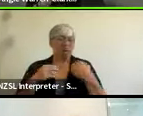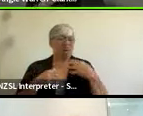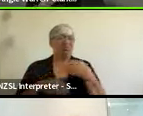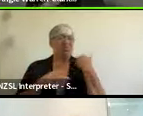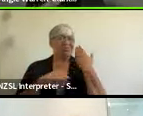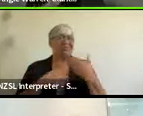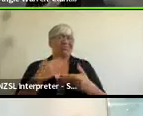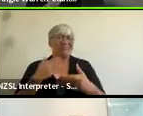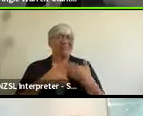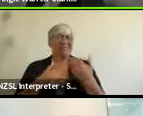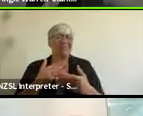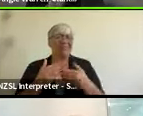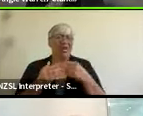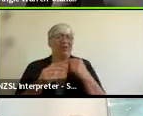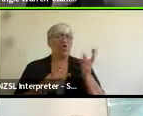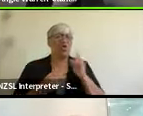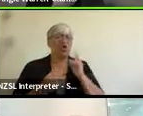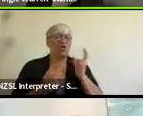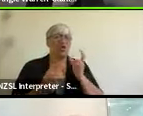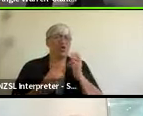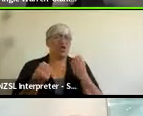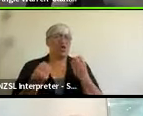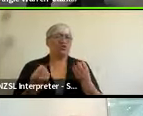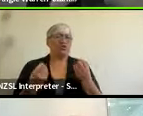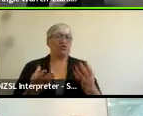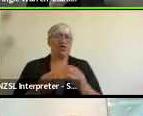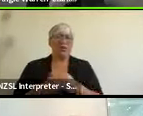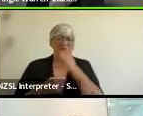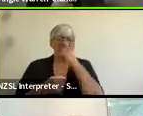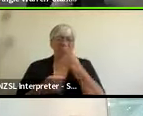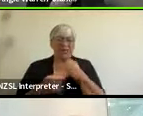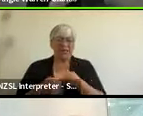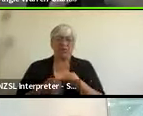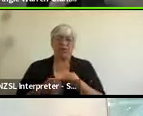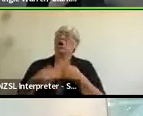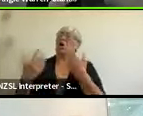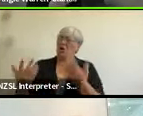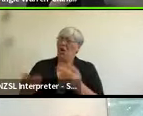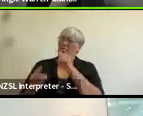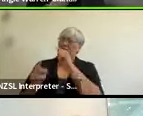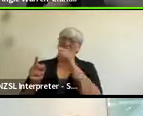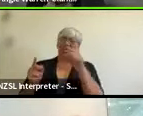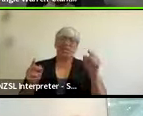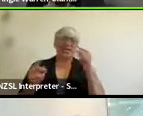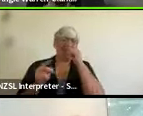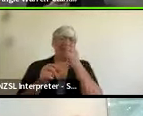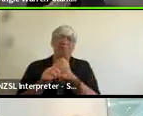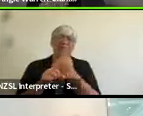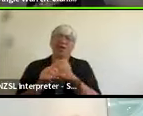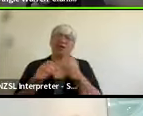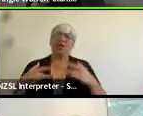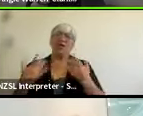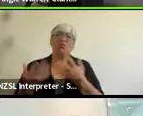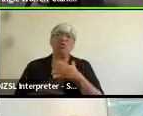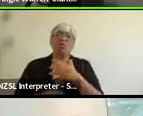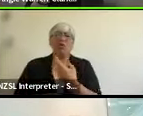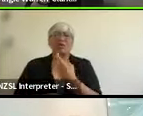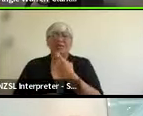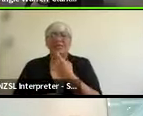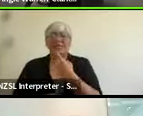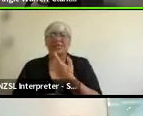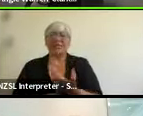these so many things that would make life easier for people. And the example of